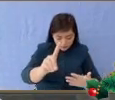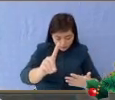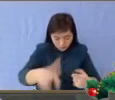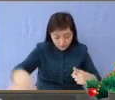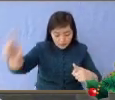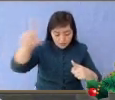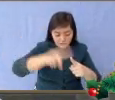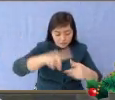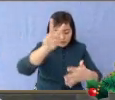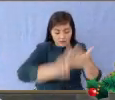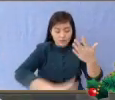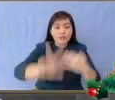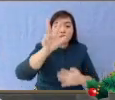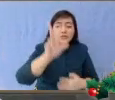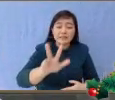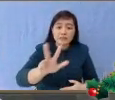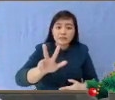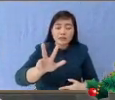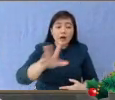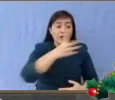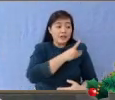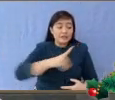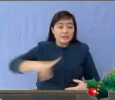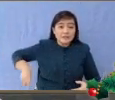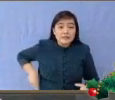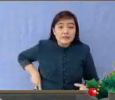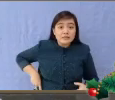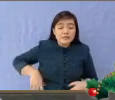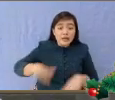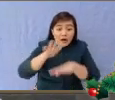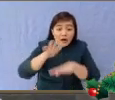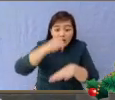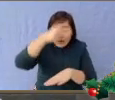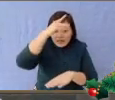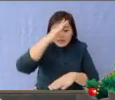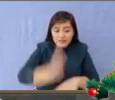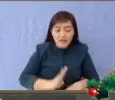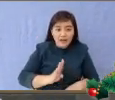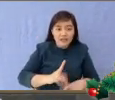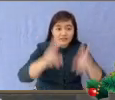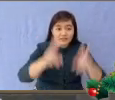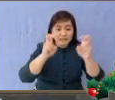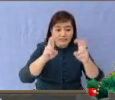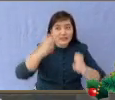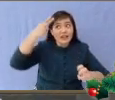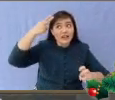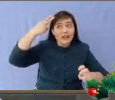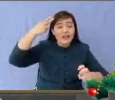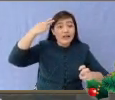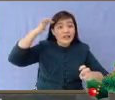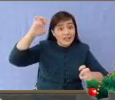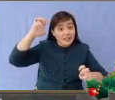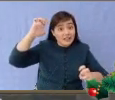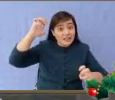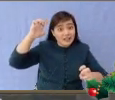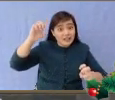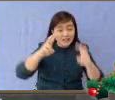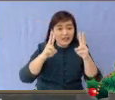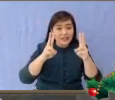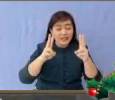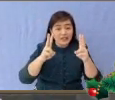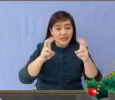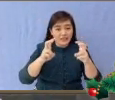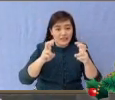po ba yung transition? Okay, nakita nyo po, from third person, it switches to the second person.